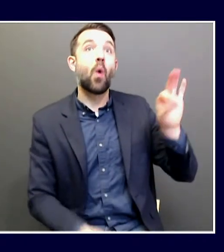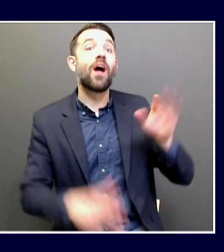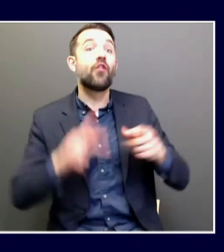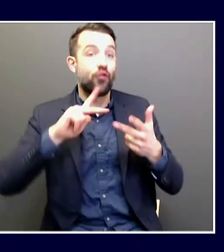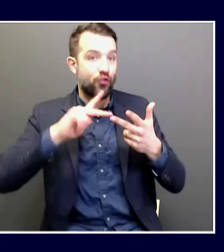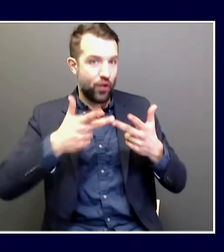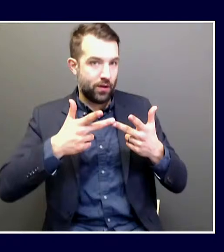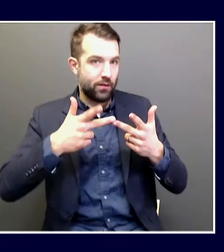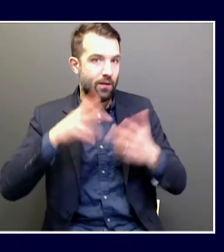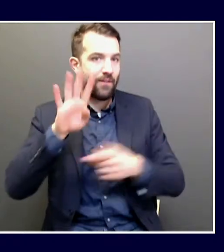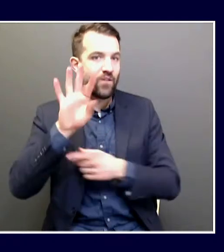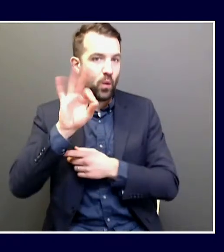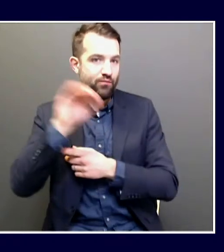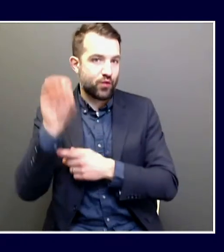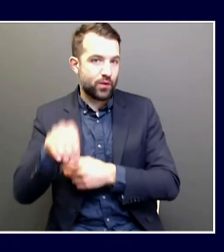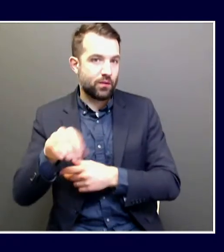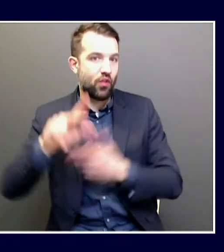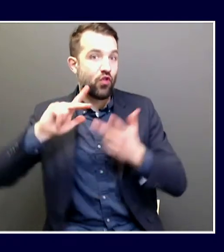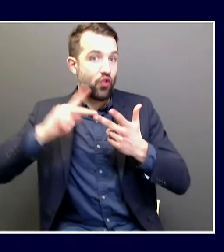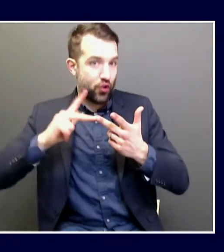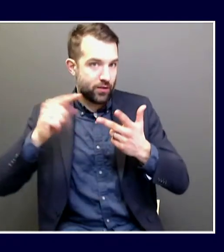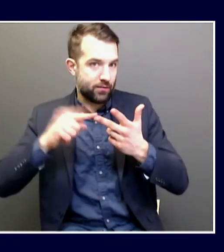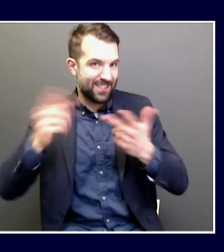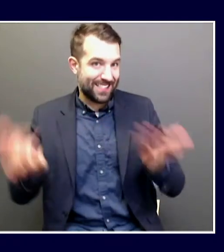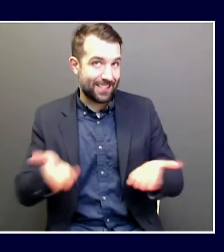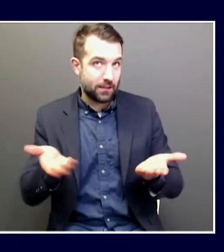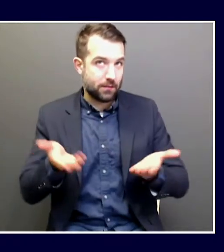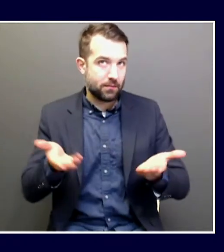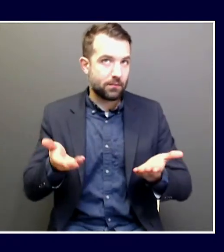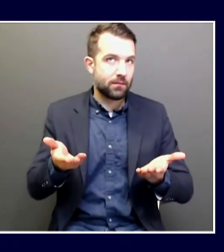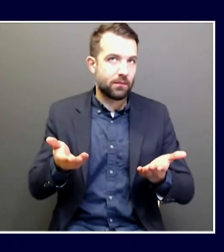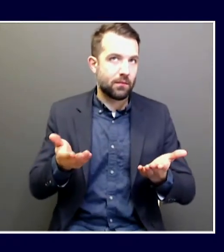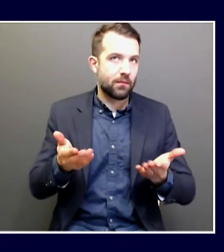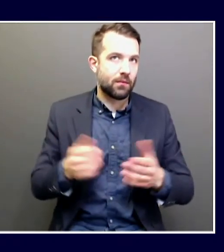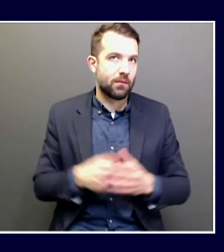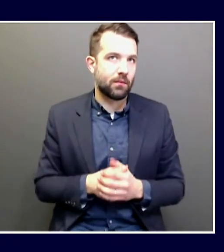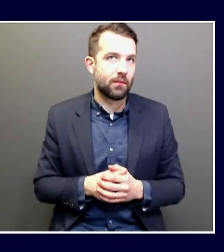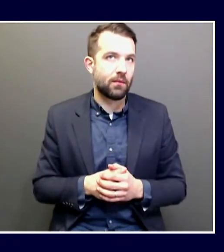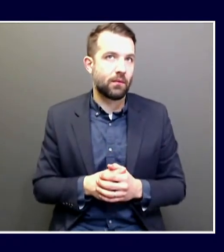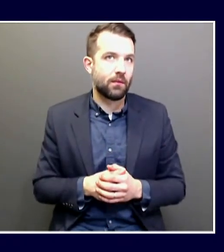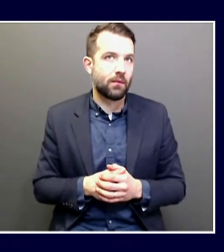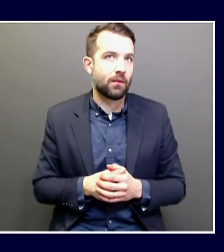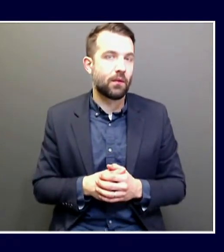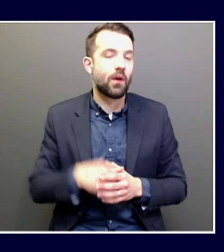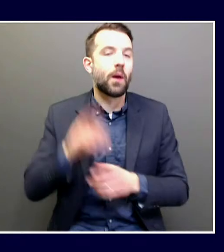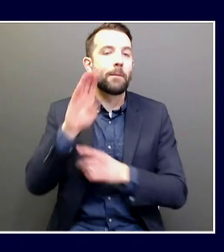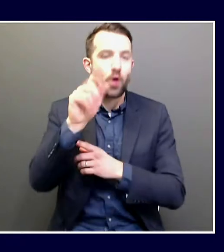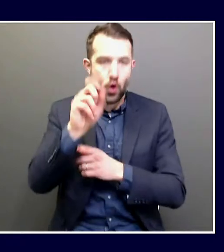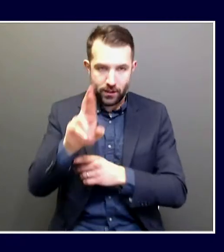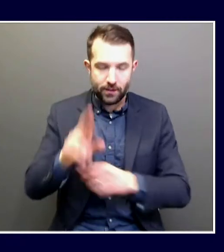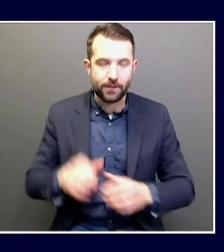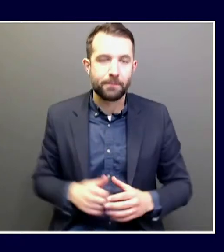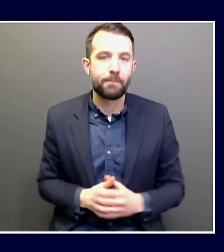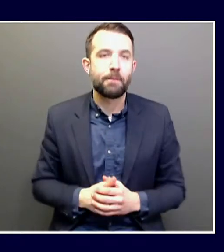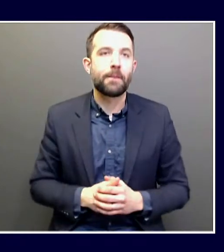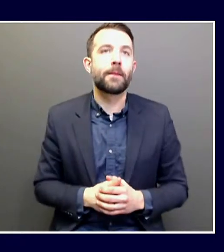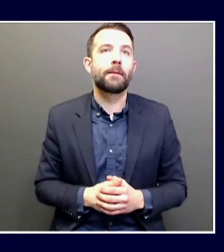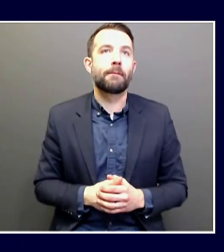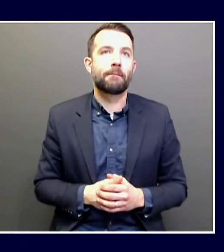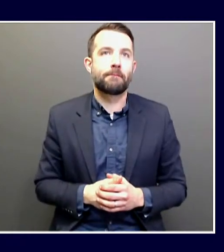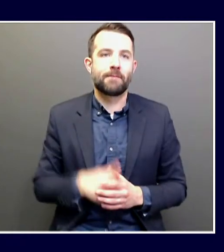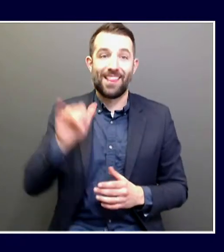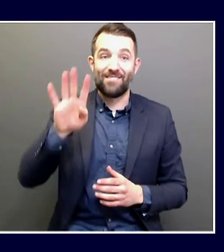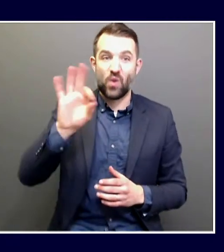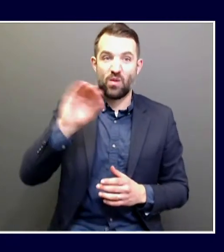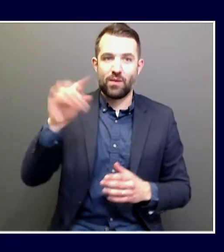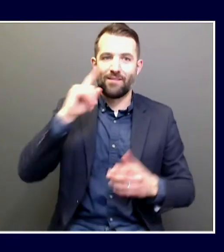in the number 3 spot for fully vaccinated and boosted among all states in the country. Which takes me to